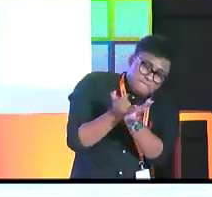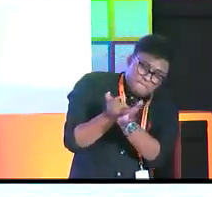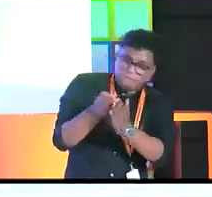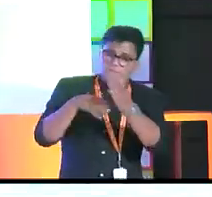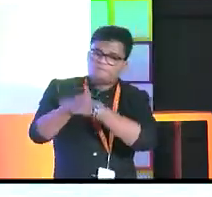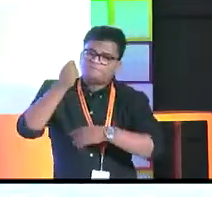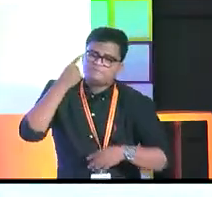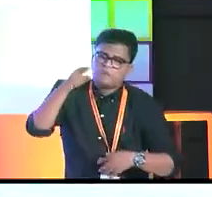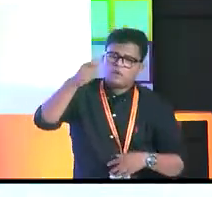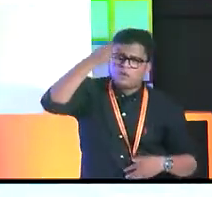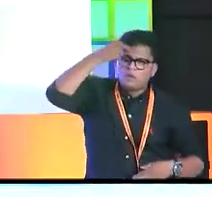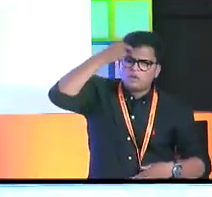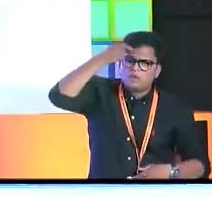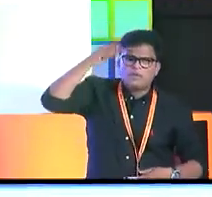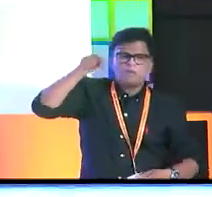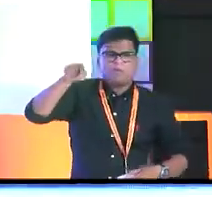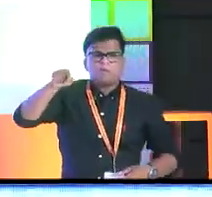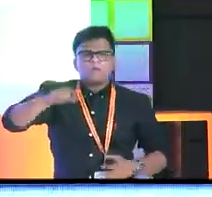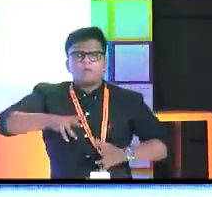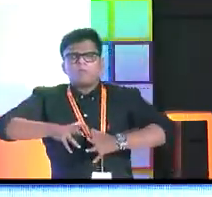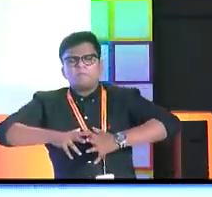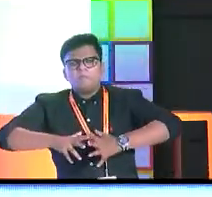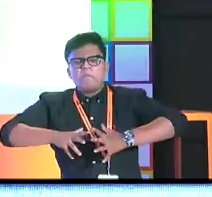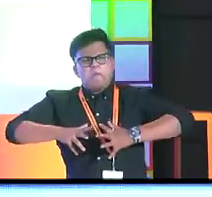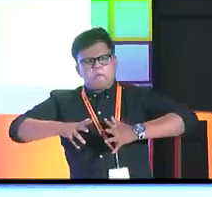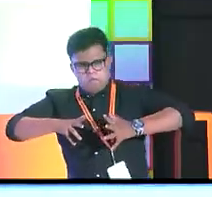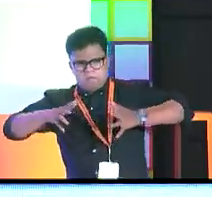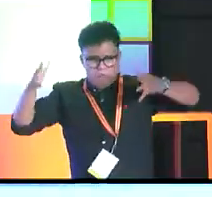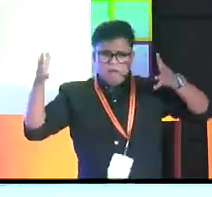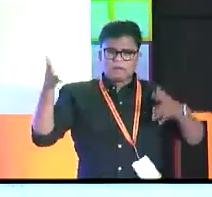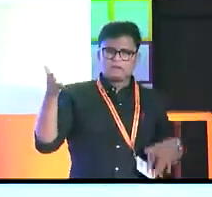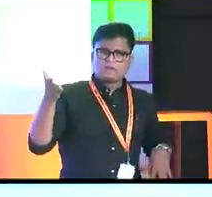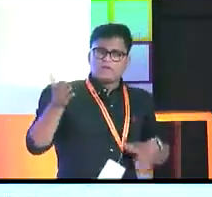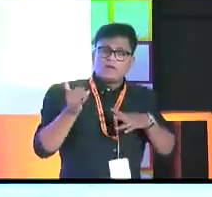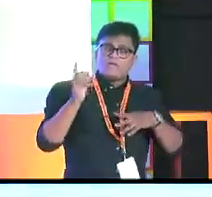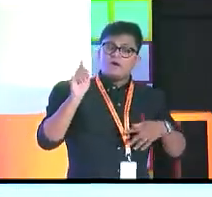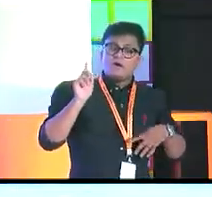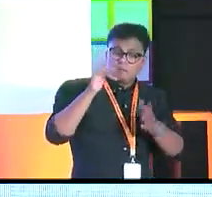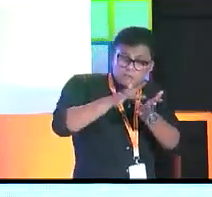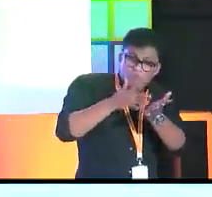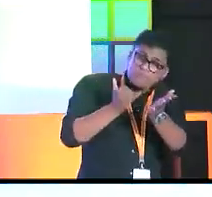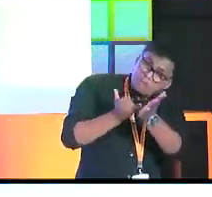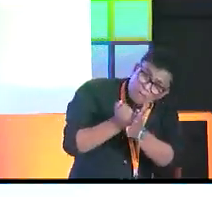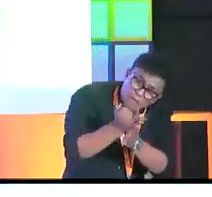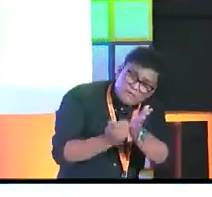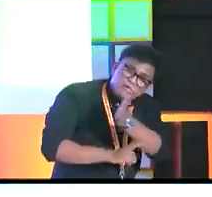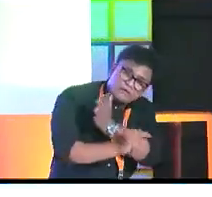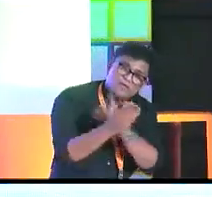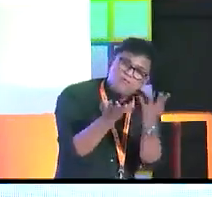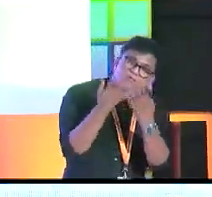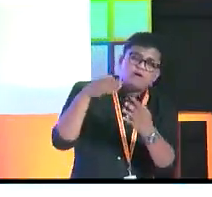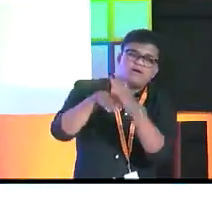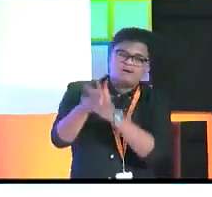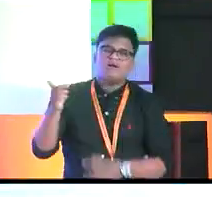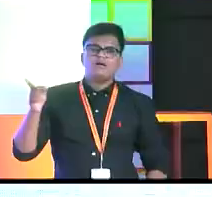are the issues are much, much larger in the rural parts of this country.